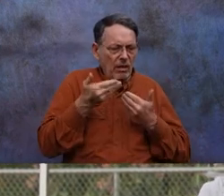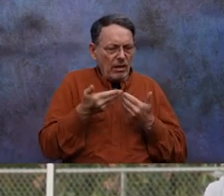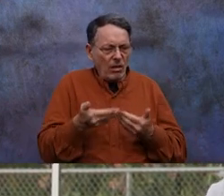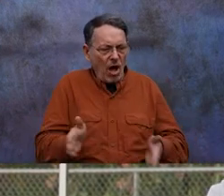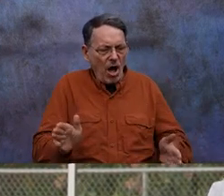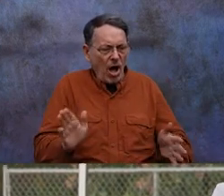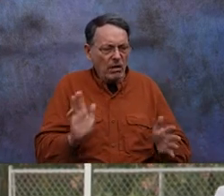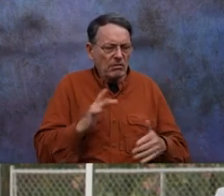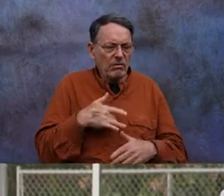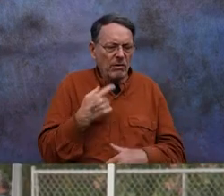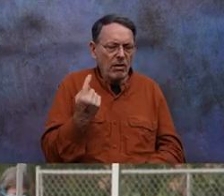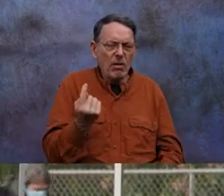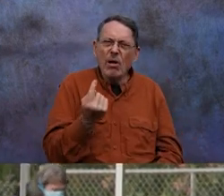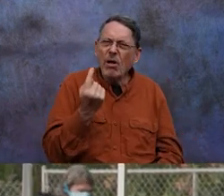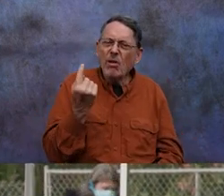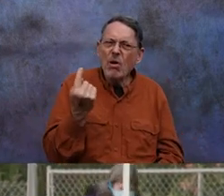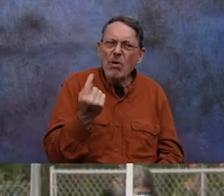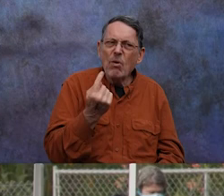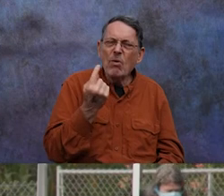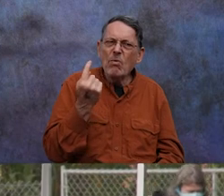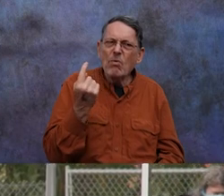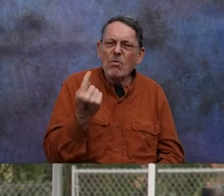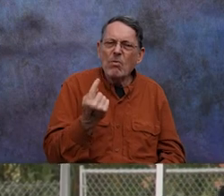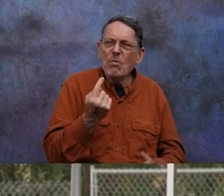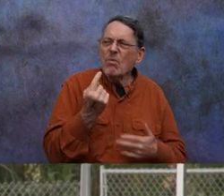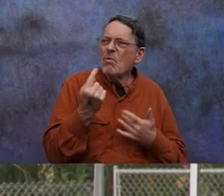feeling lost and so